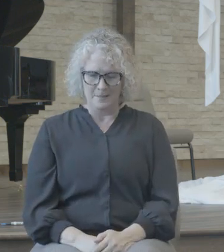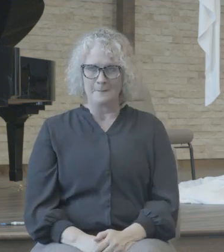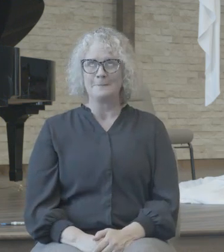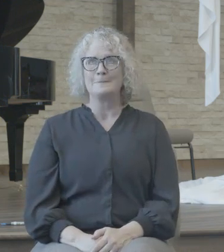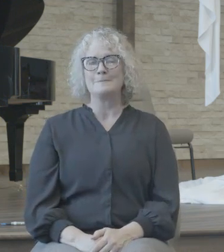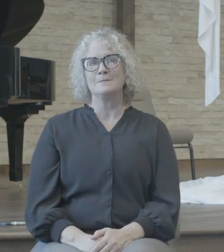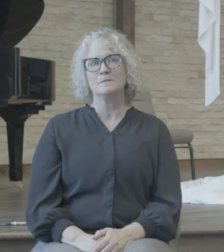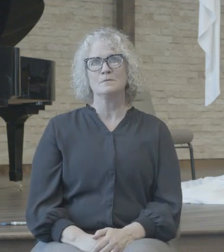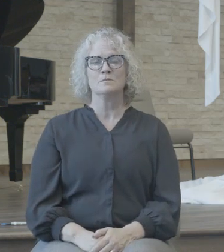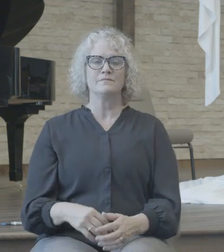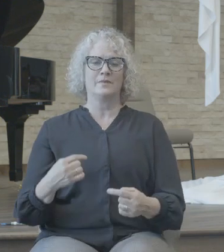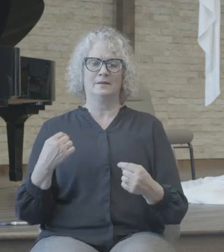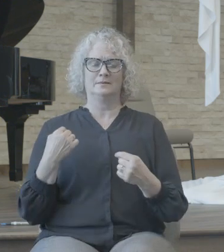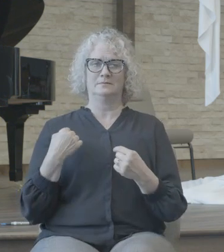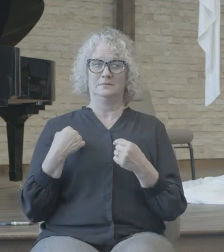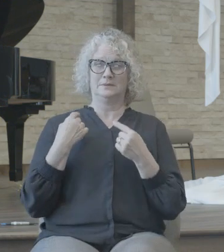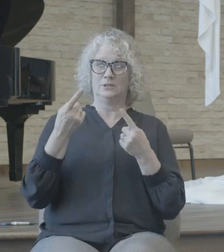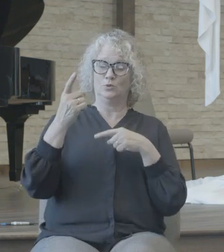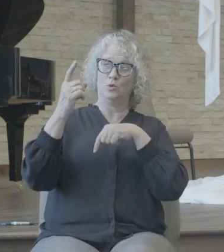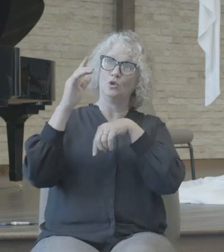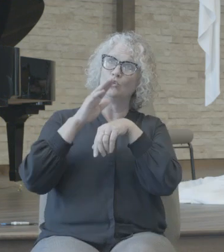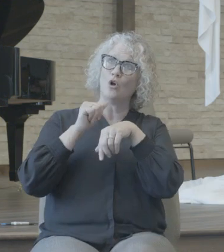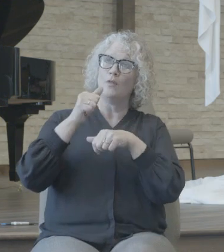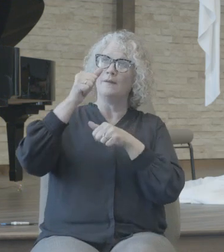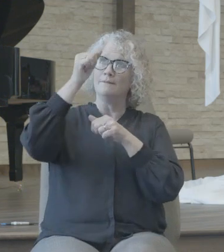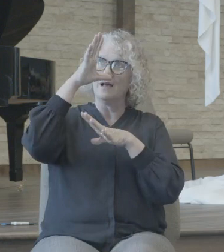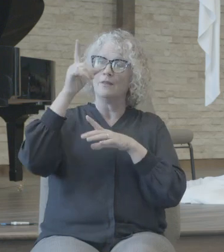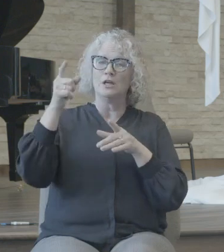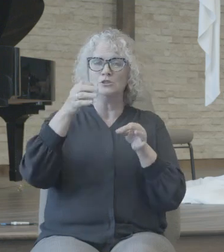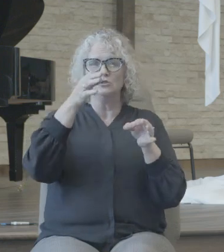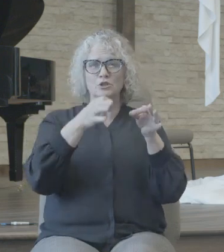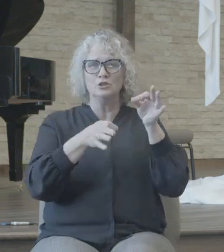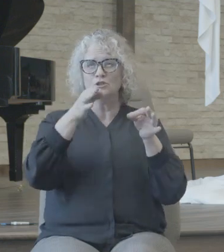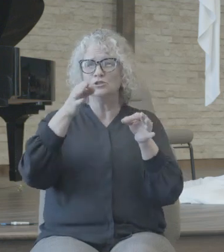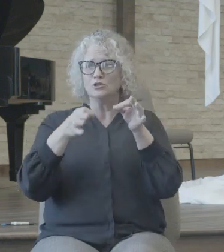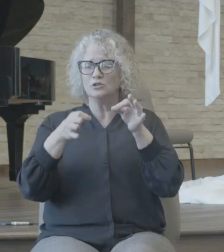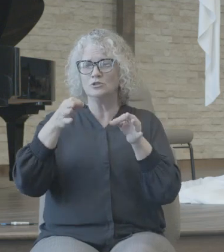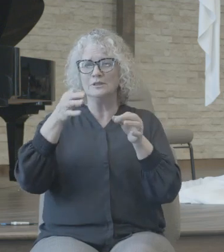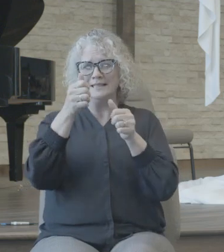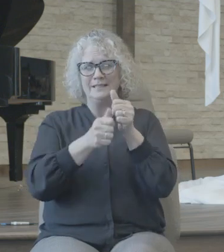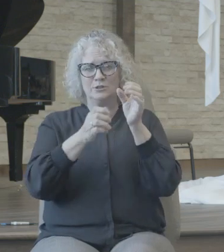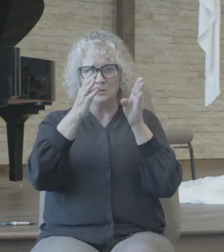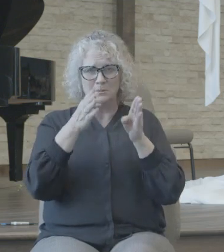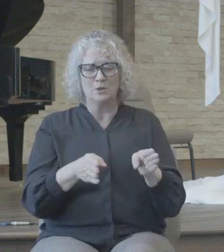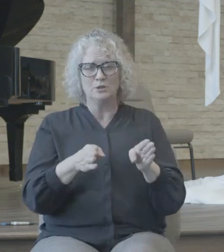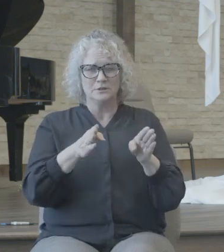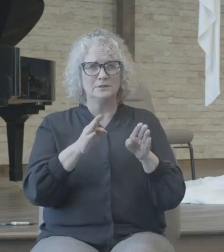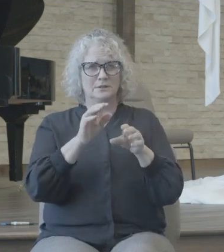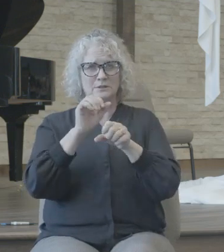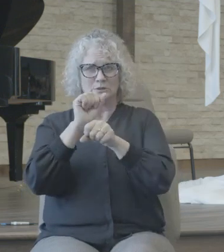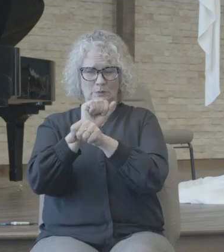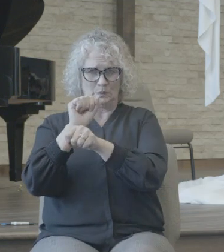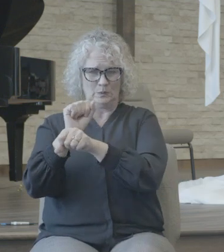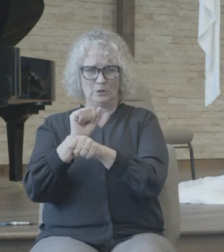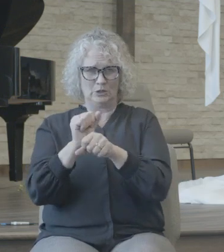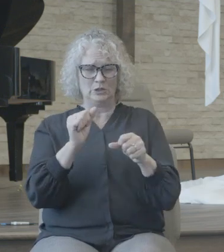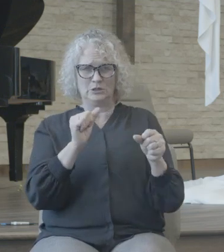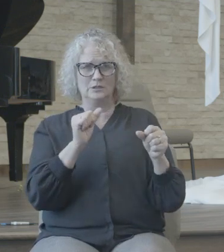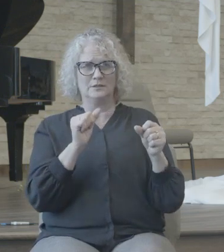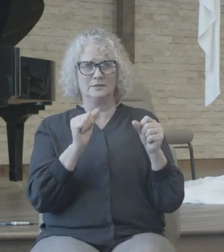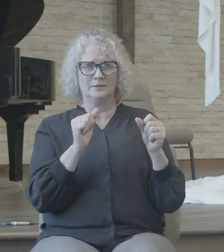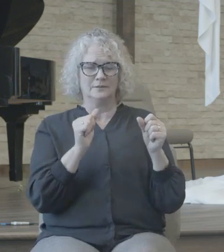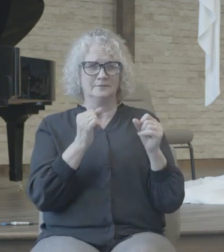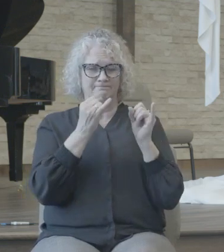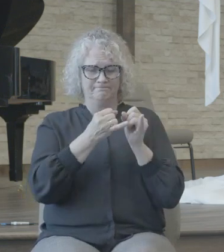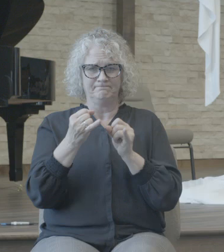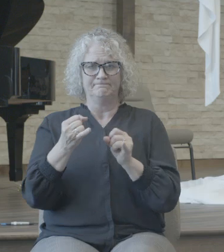Since you call on a Father who judges each person's work impartially, live out your time as